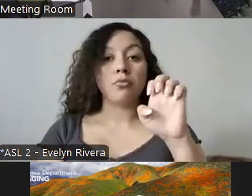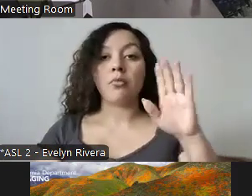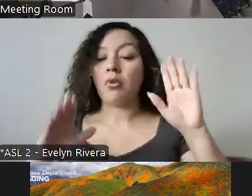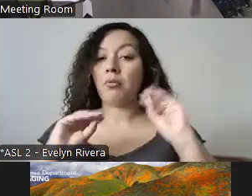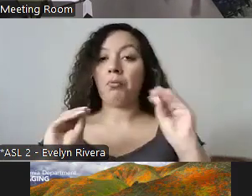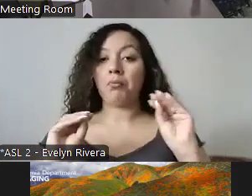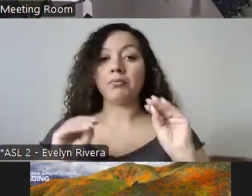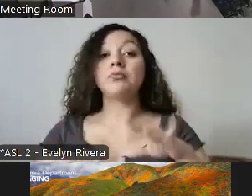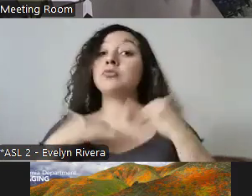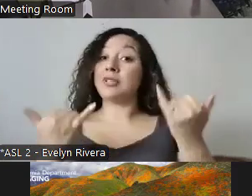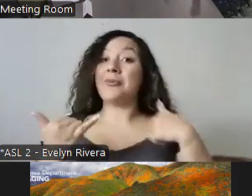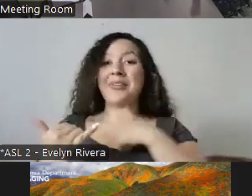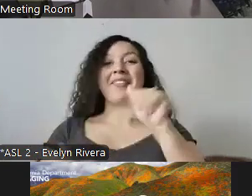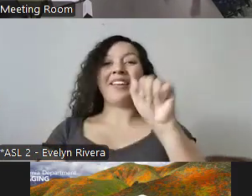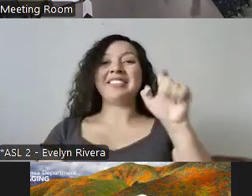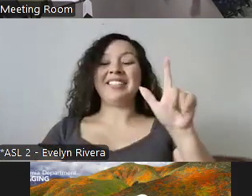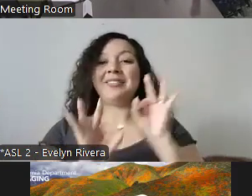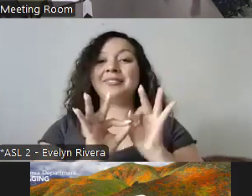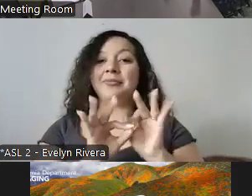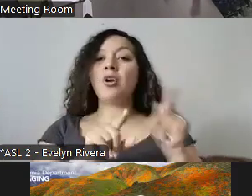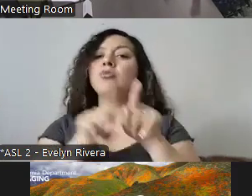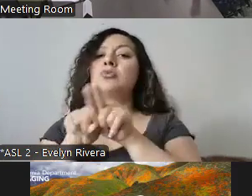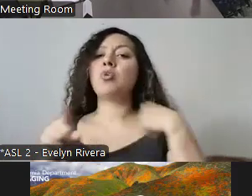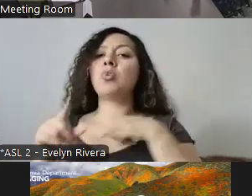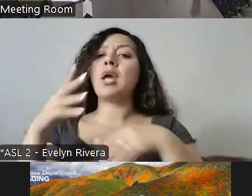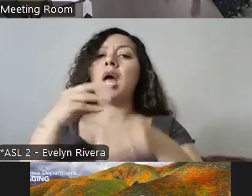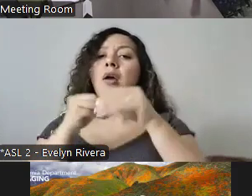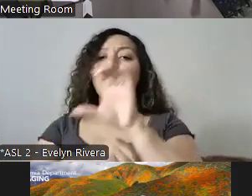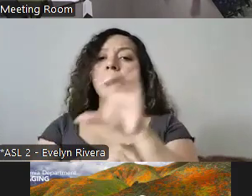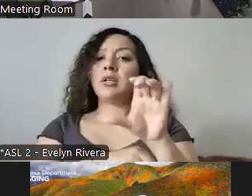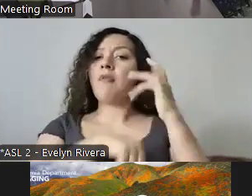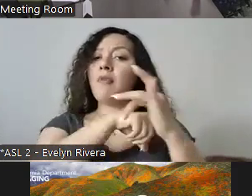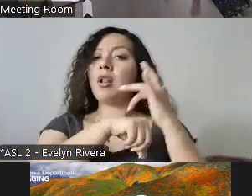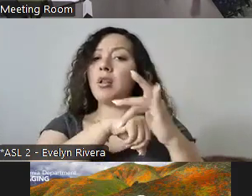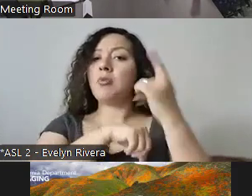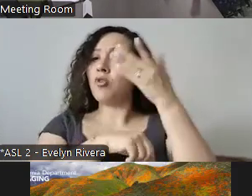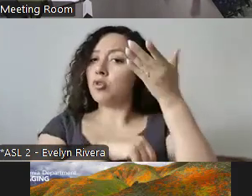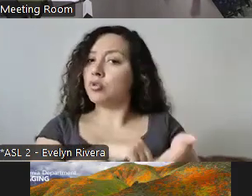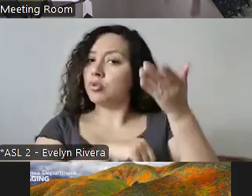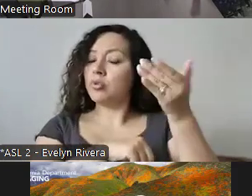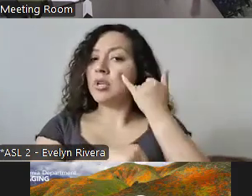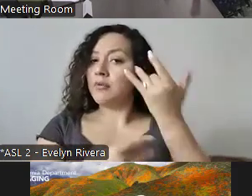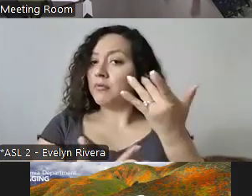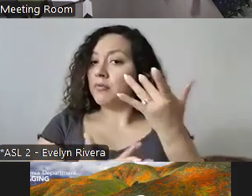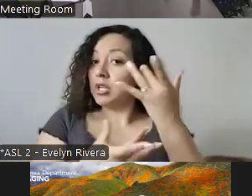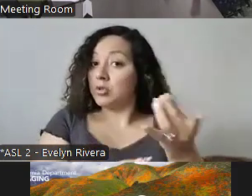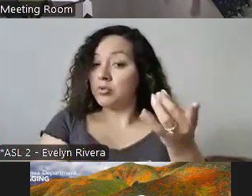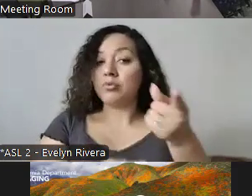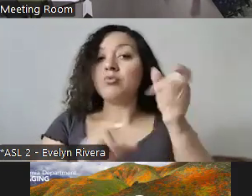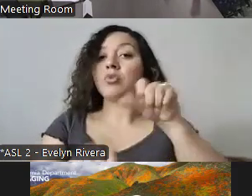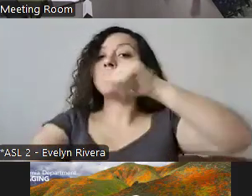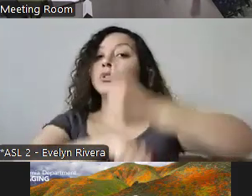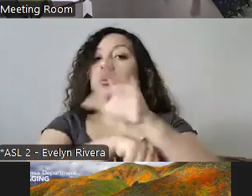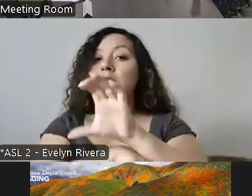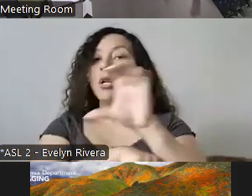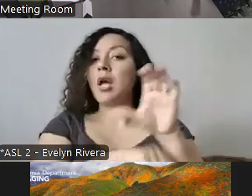We have American Sign Language, and closed captioning is available for you. You can initiate that by